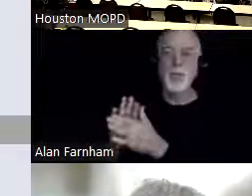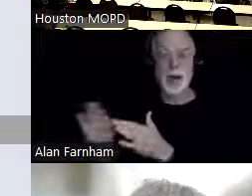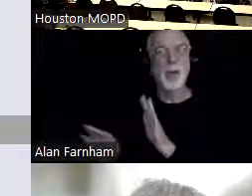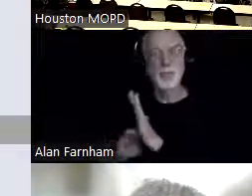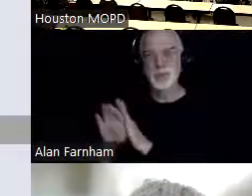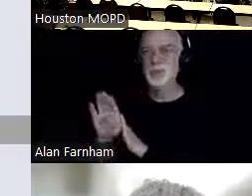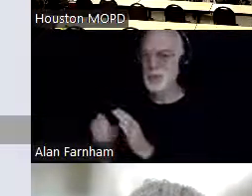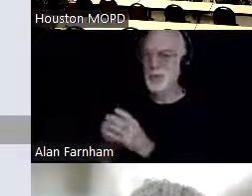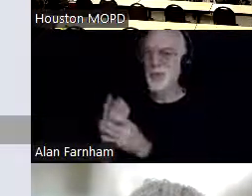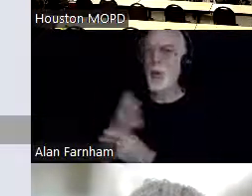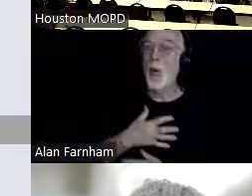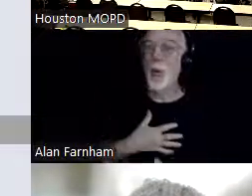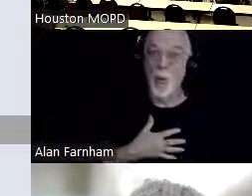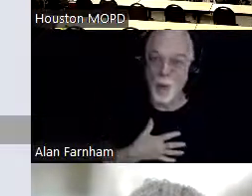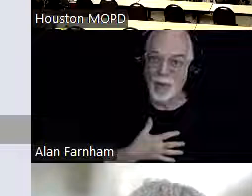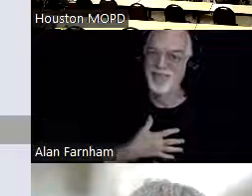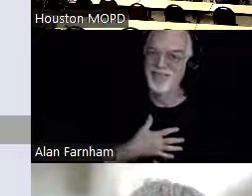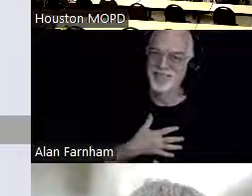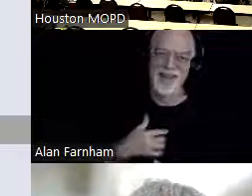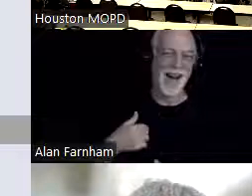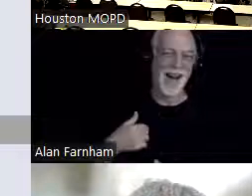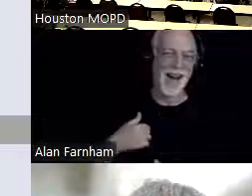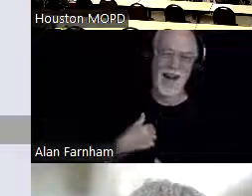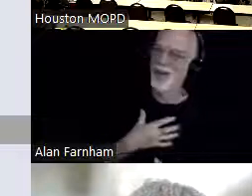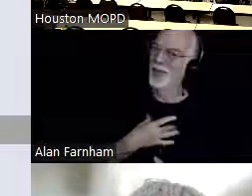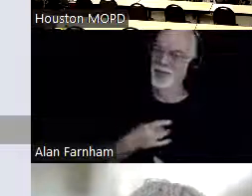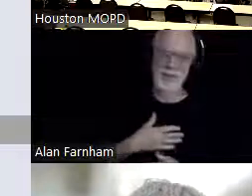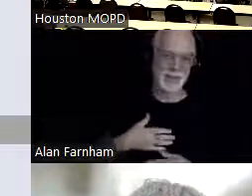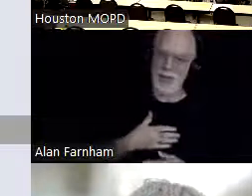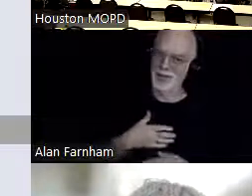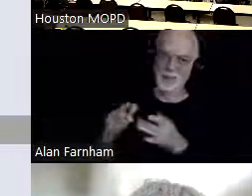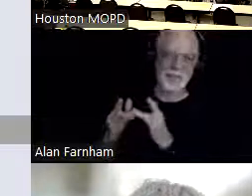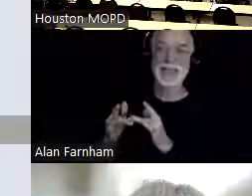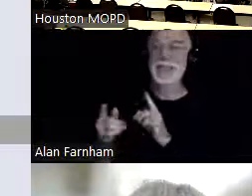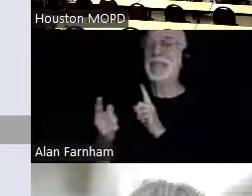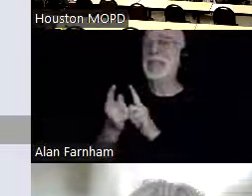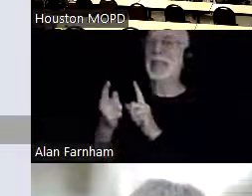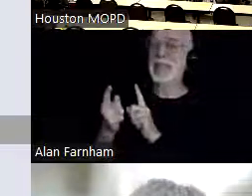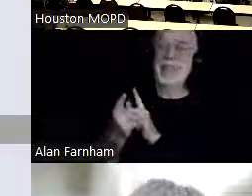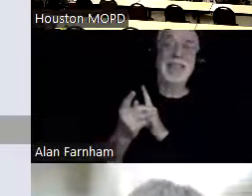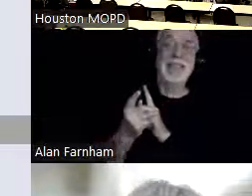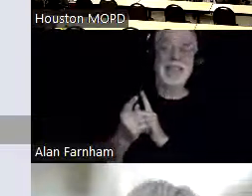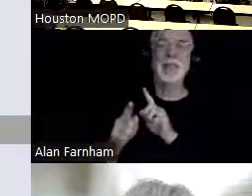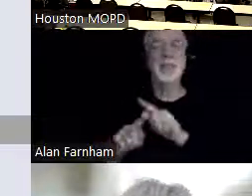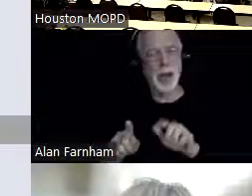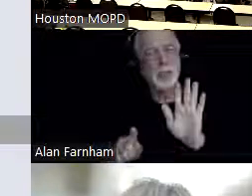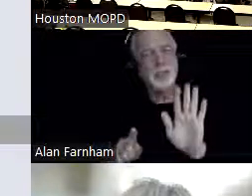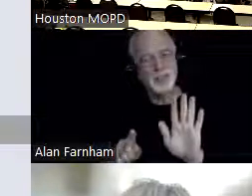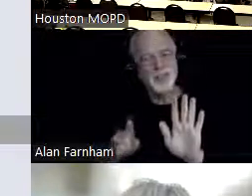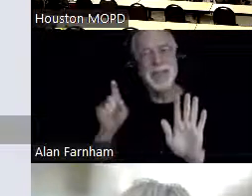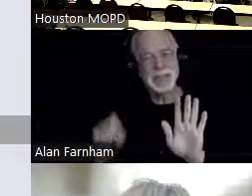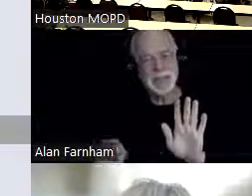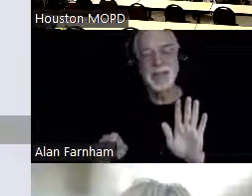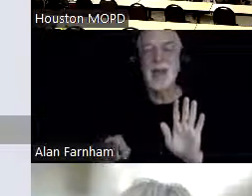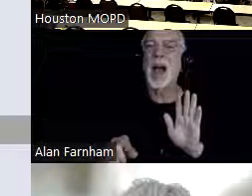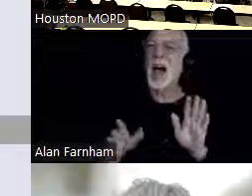awful. That's the part I don't like. I don't like networking, but I understand it's me. But what I don't like